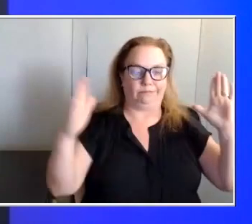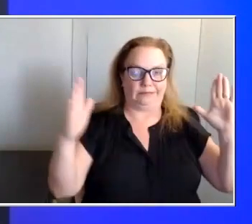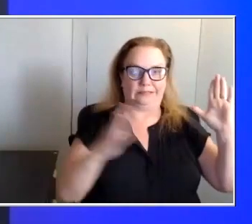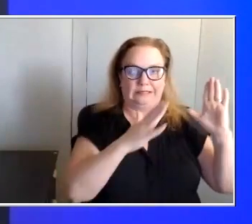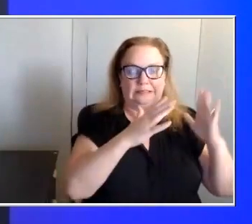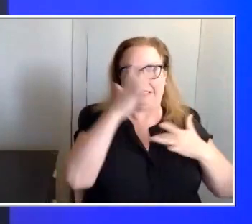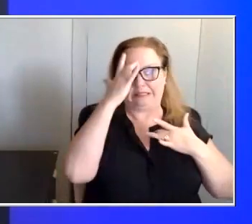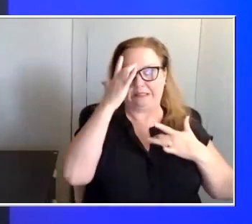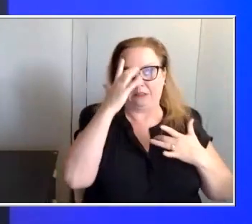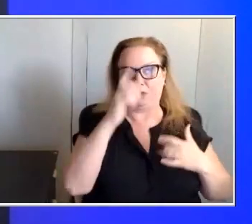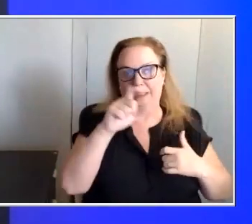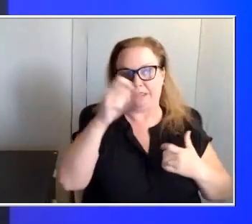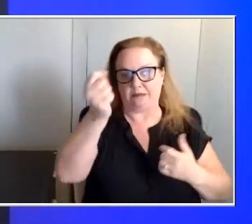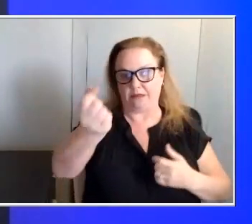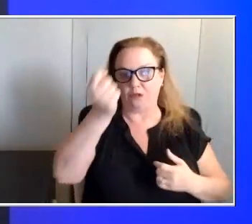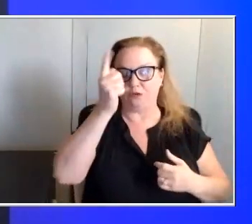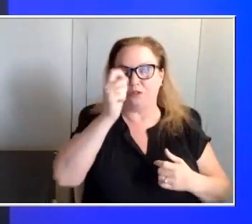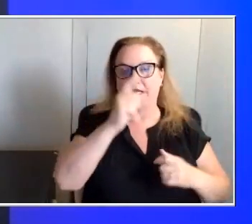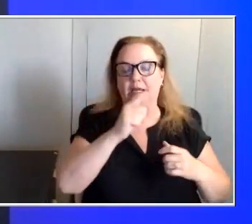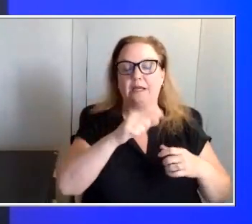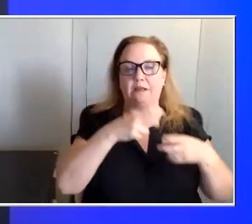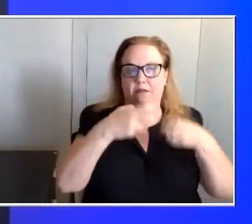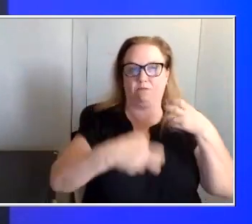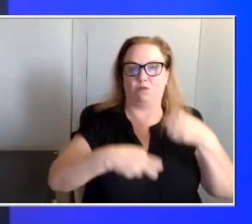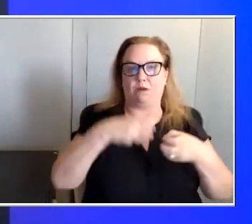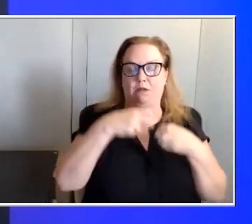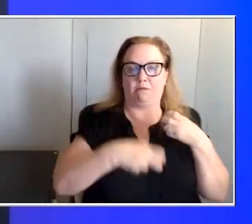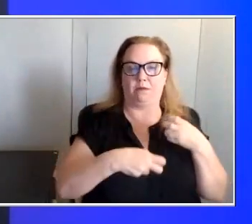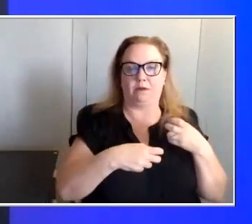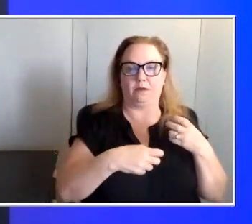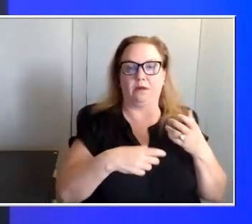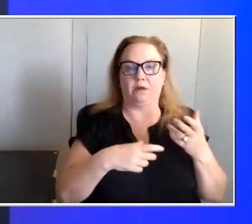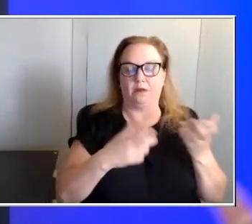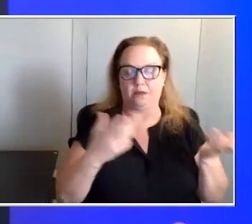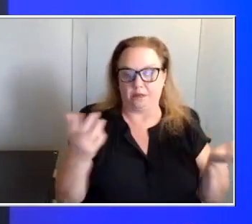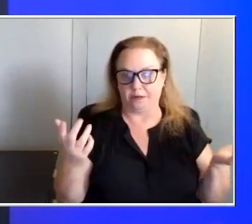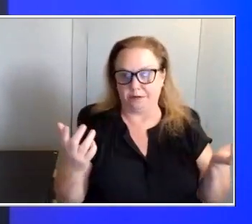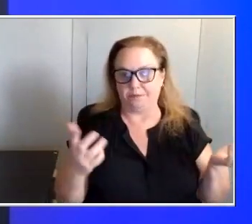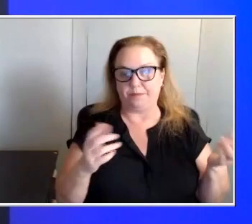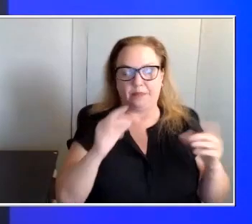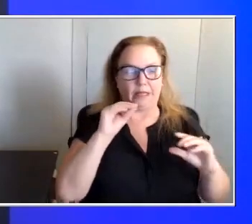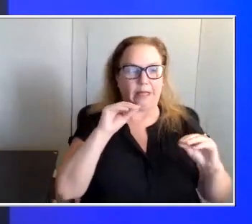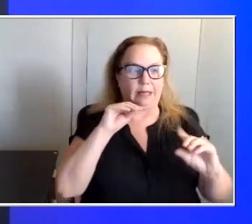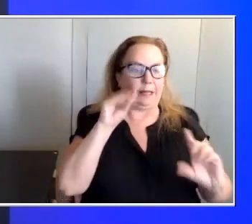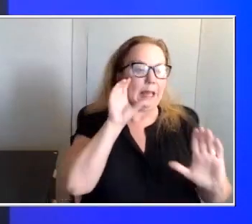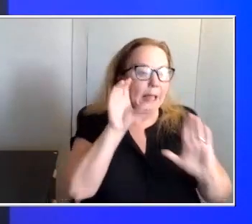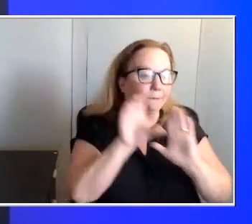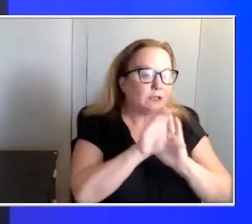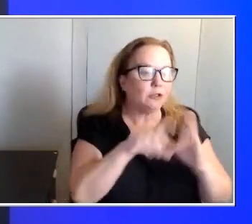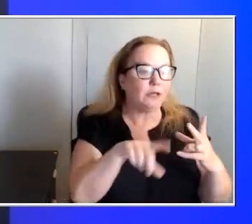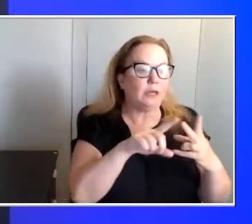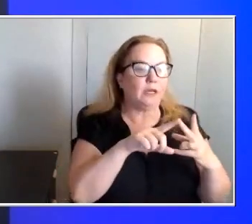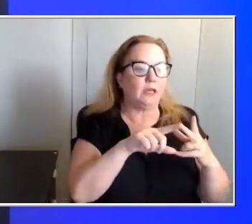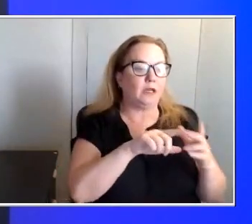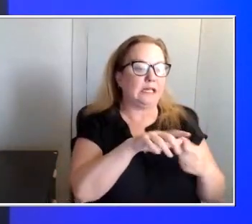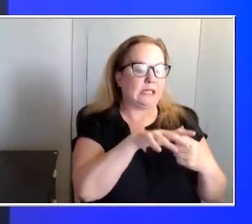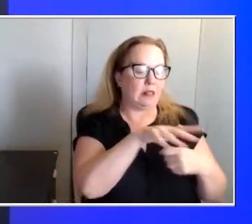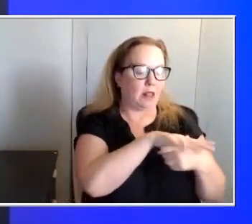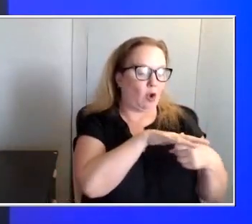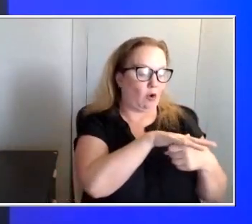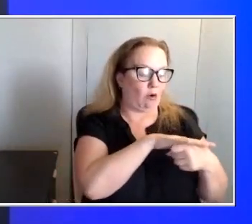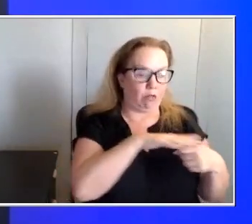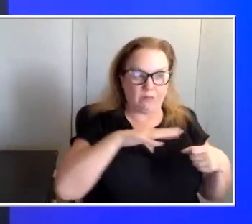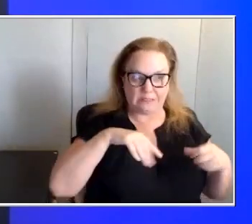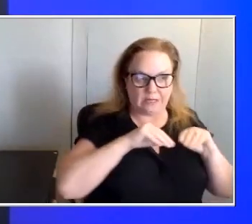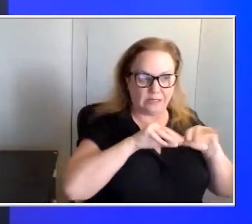really need to understand the extent of the problem. So beyond the grade that I mentioned, imaging things to understand, are we dealing with a localized problem that we treat with